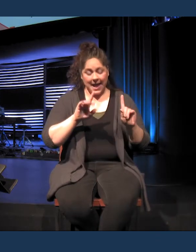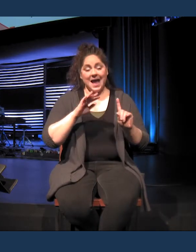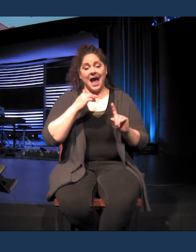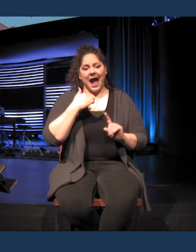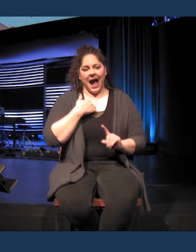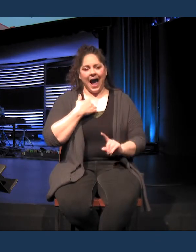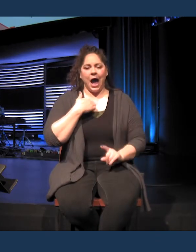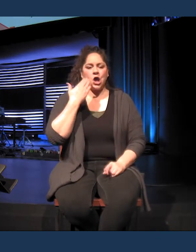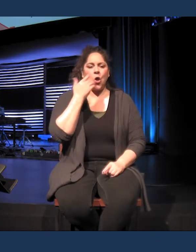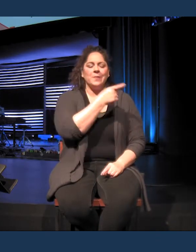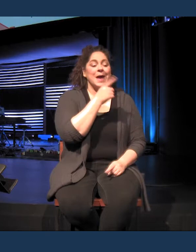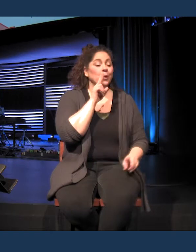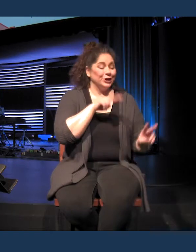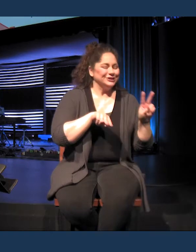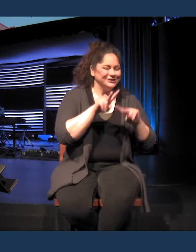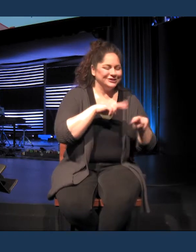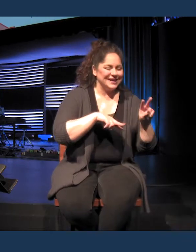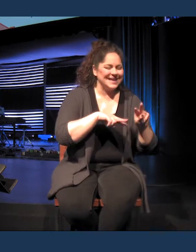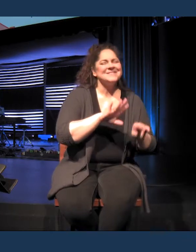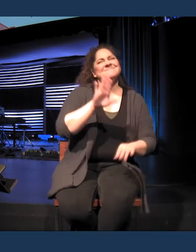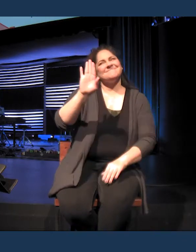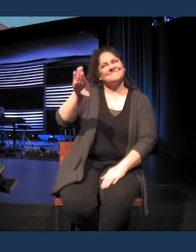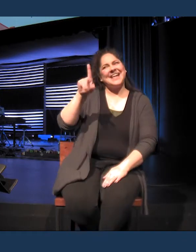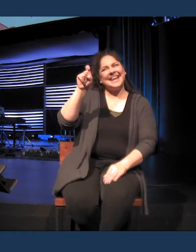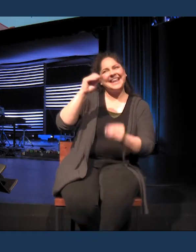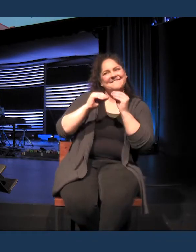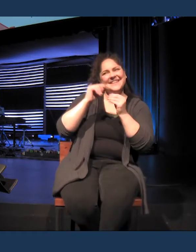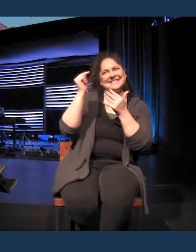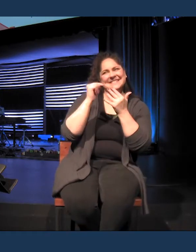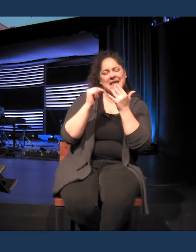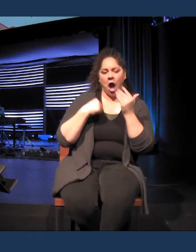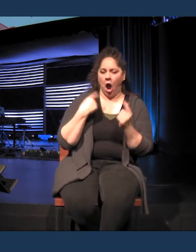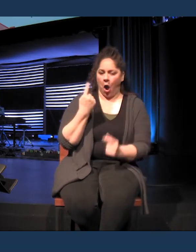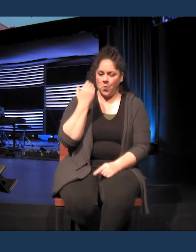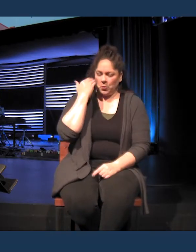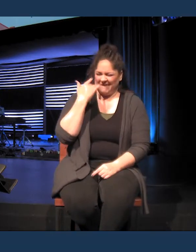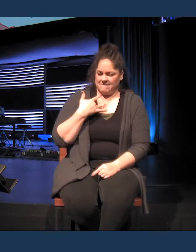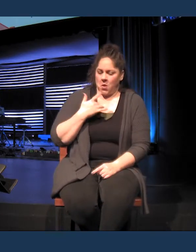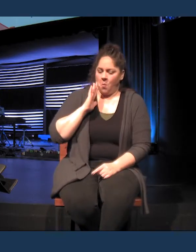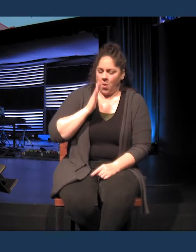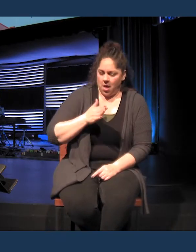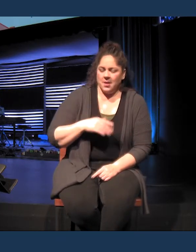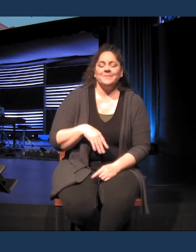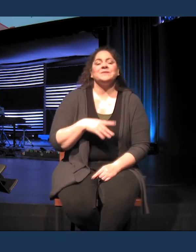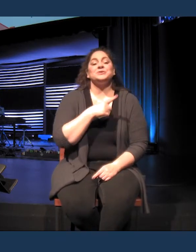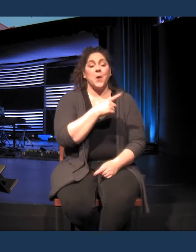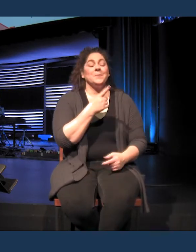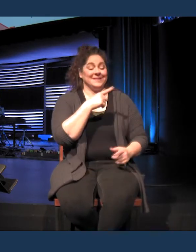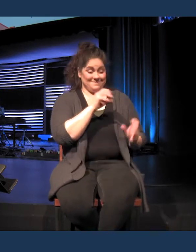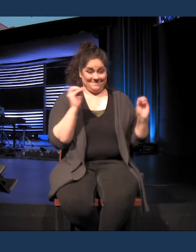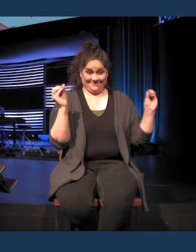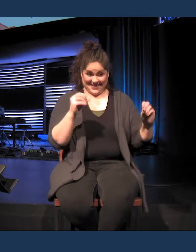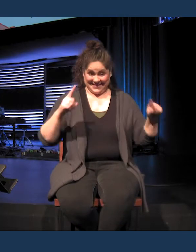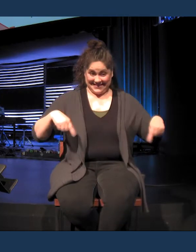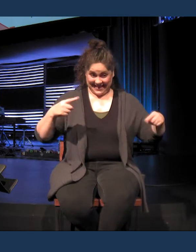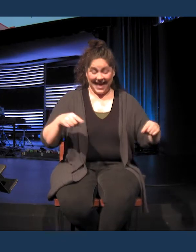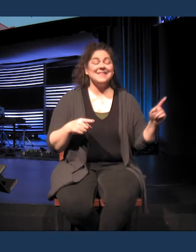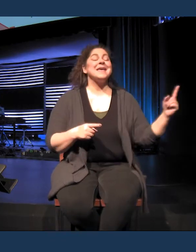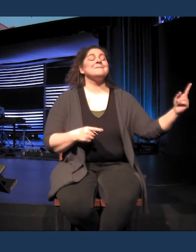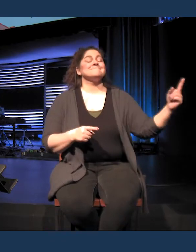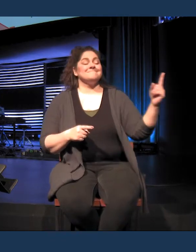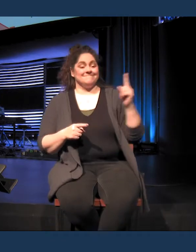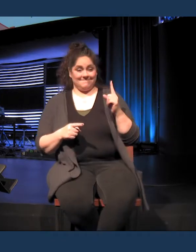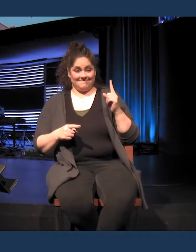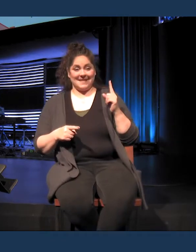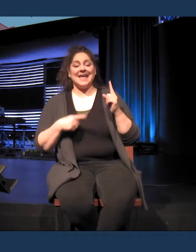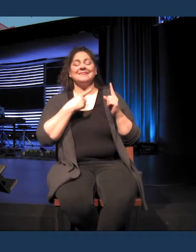something else for you that your car needs to be fixed. And so they put the tires on and they came to me, and of course, they did a